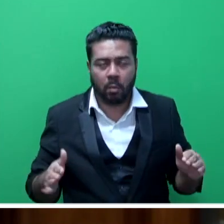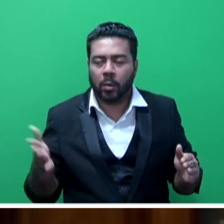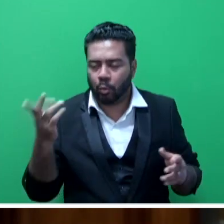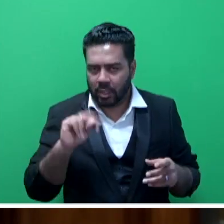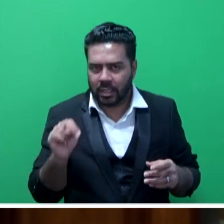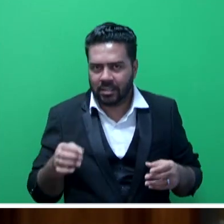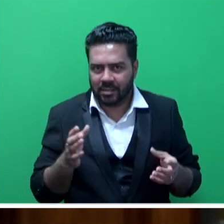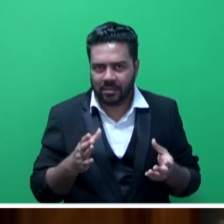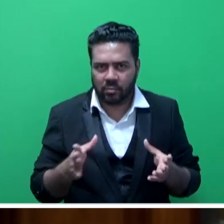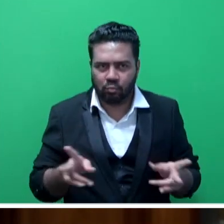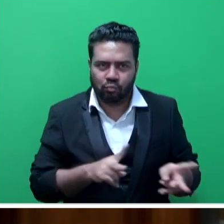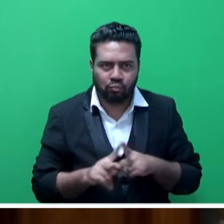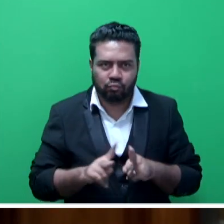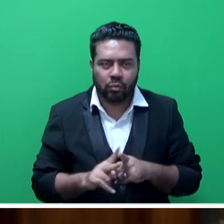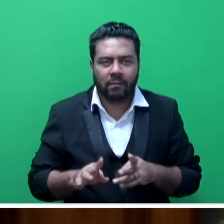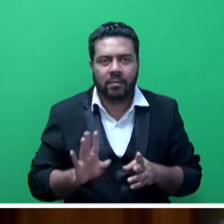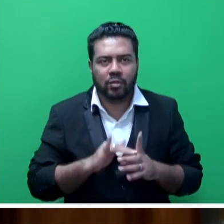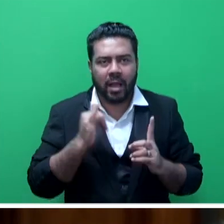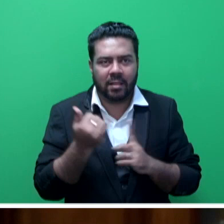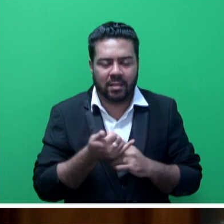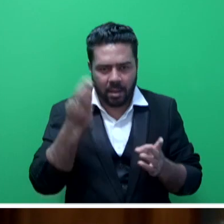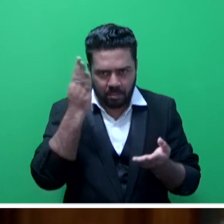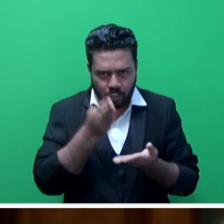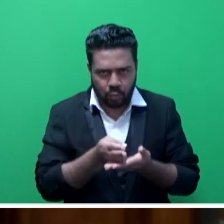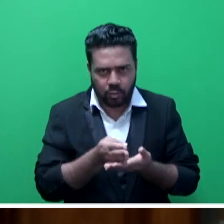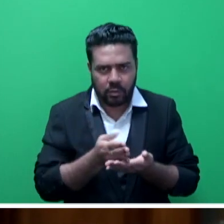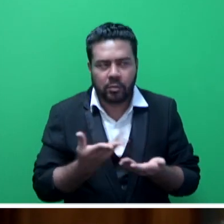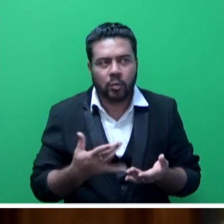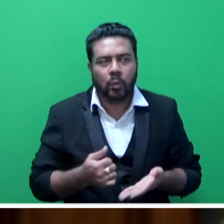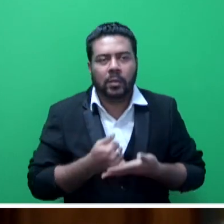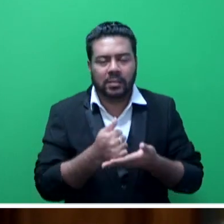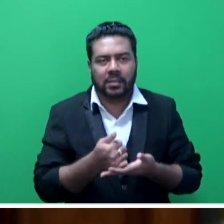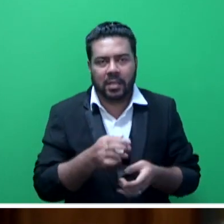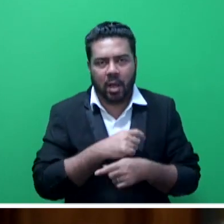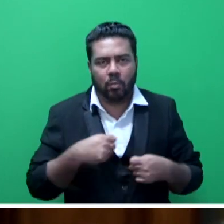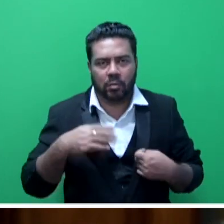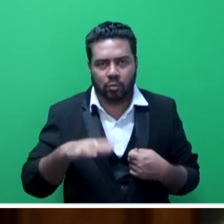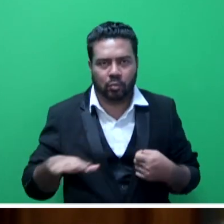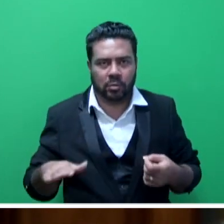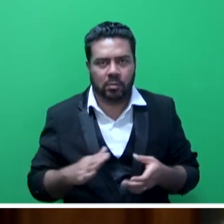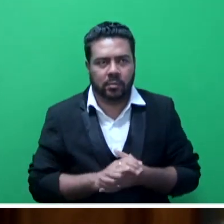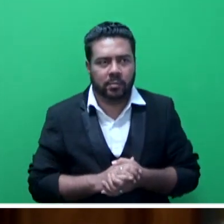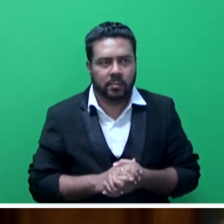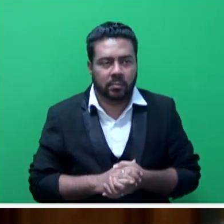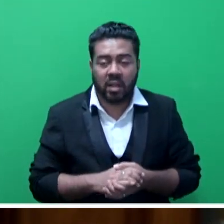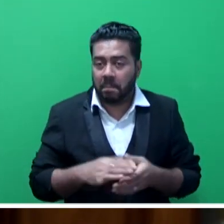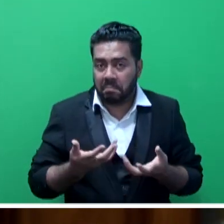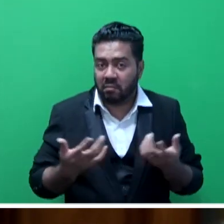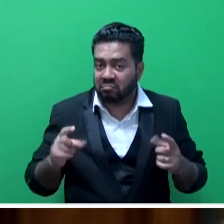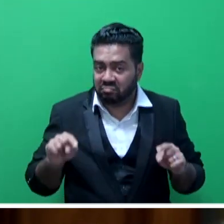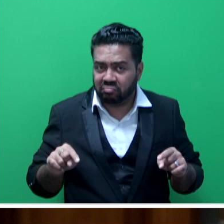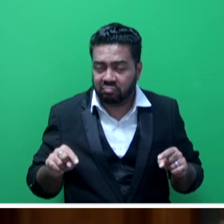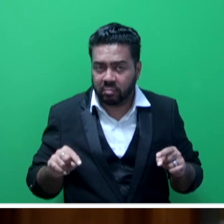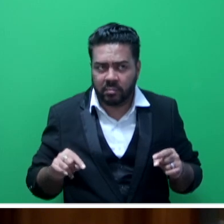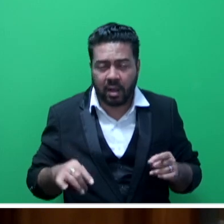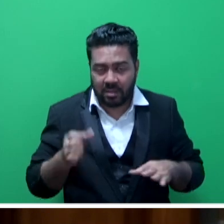from the parents and a whole of society approach to ensure that we assist our children. Mr. Speaker, other than that,